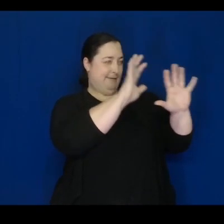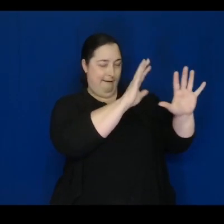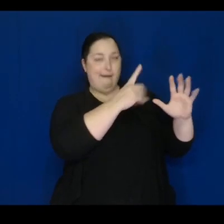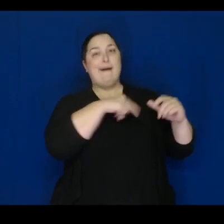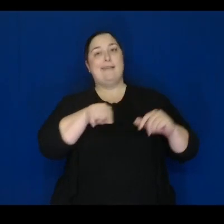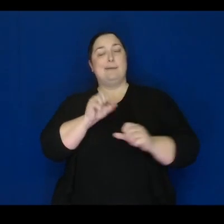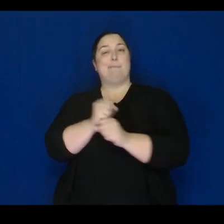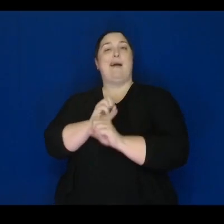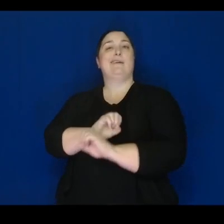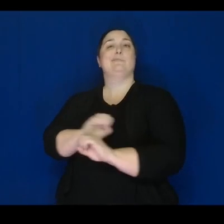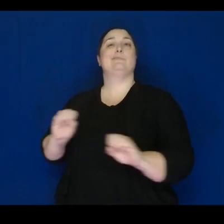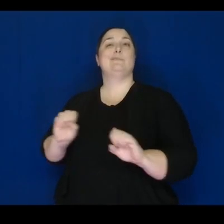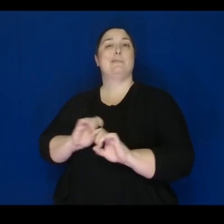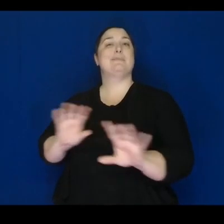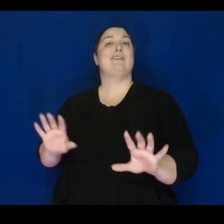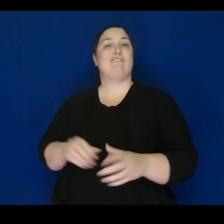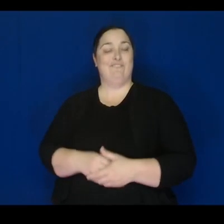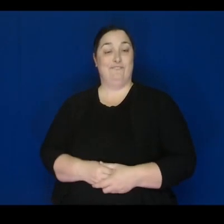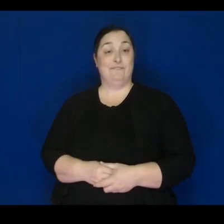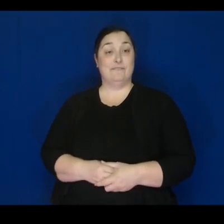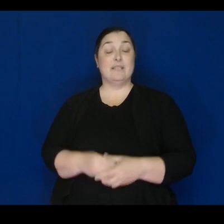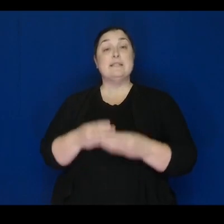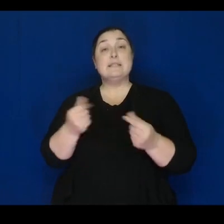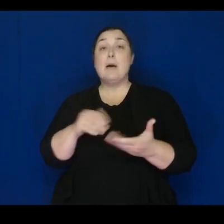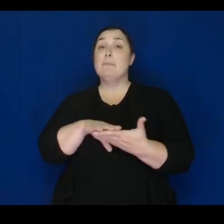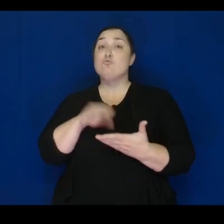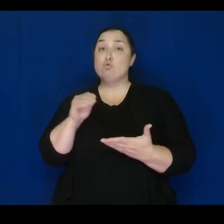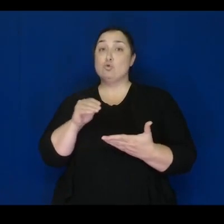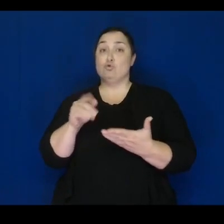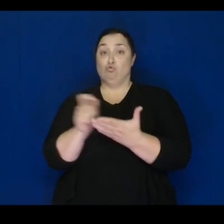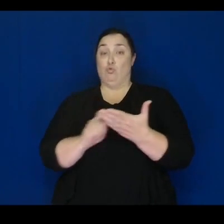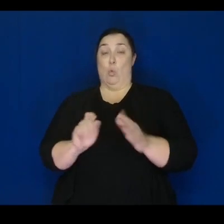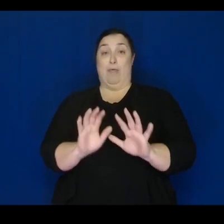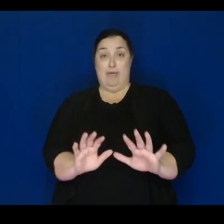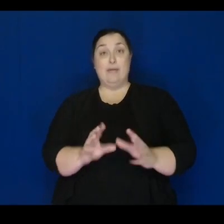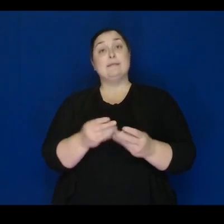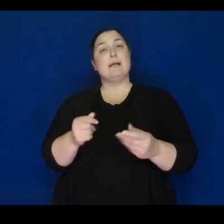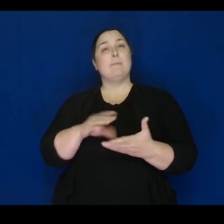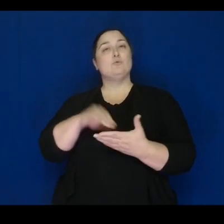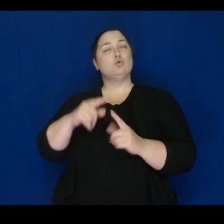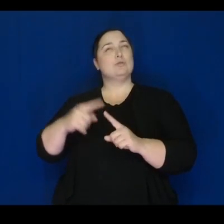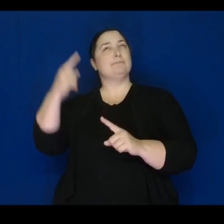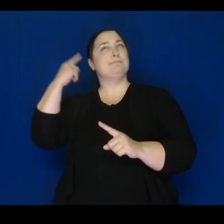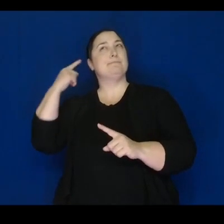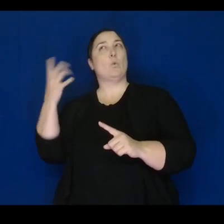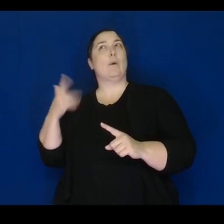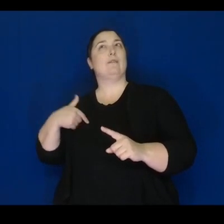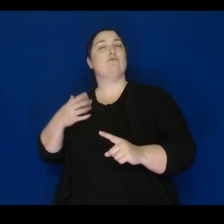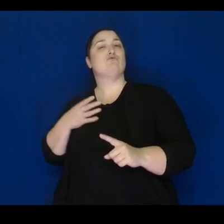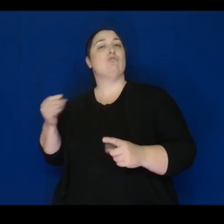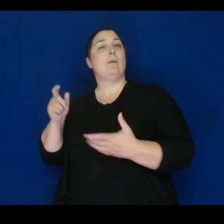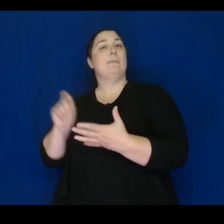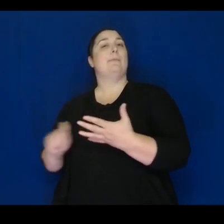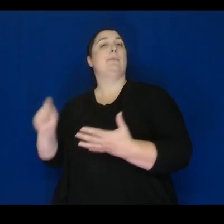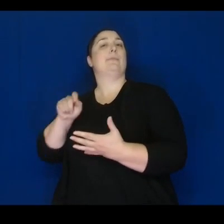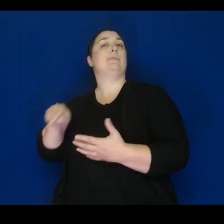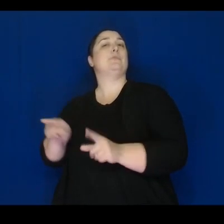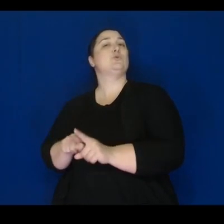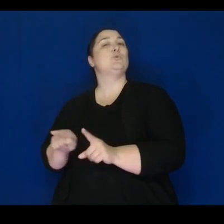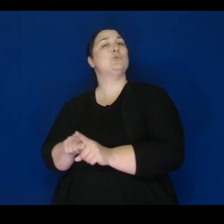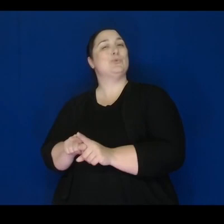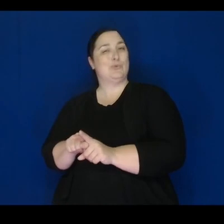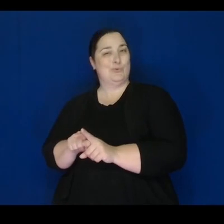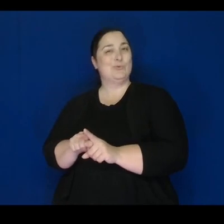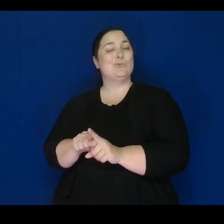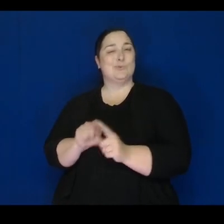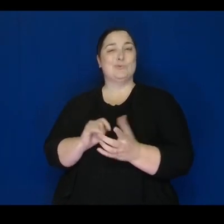And some students even thought about a place that they were connected to, where they were from. as well. So it was really great to see a